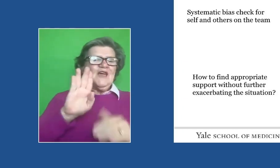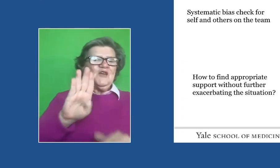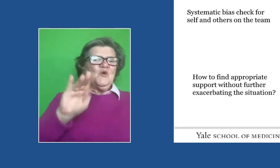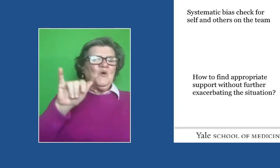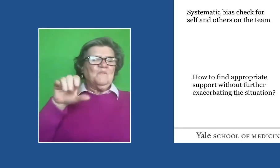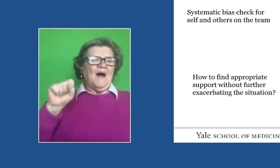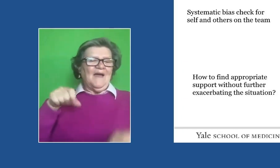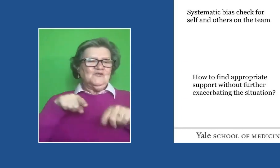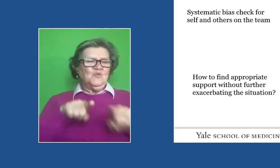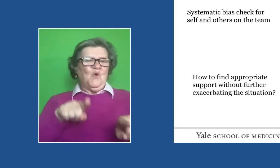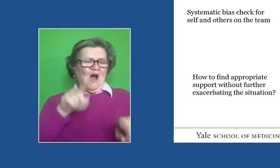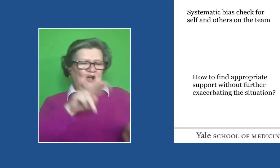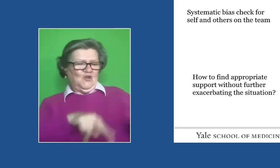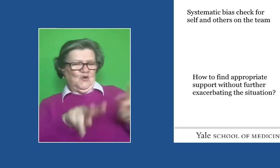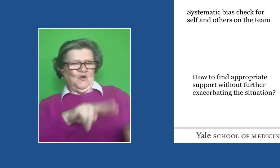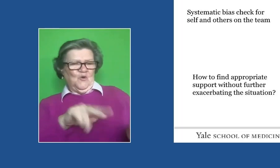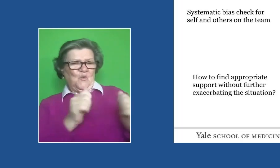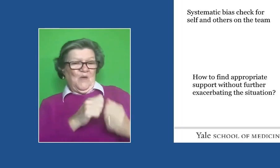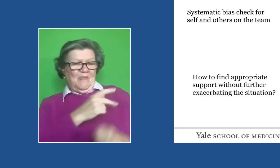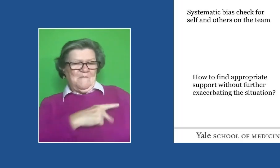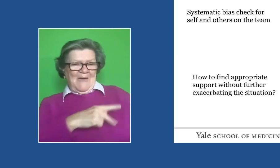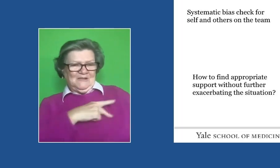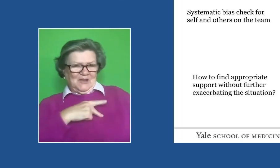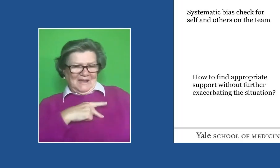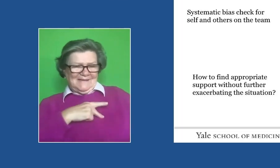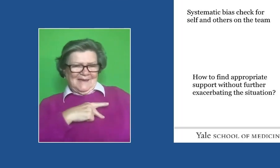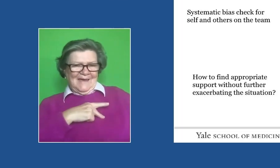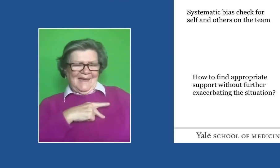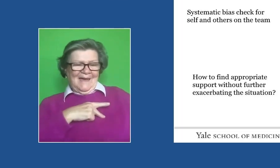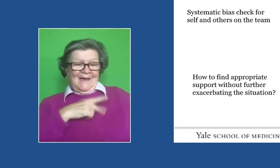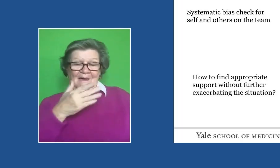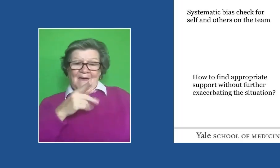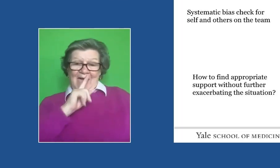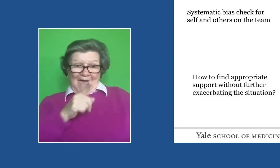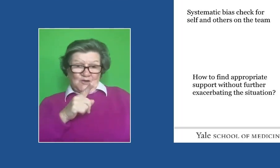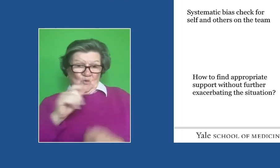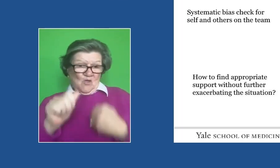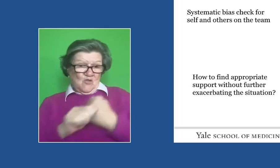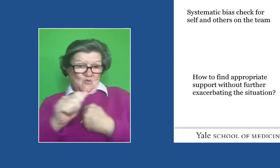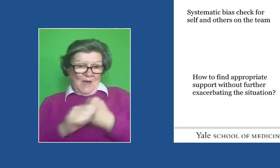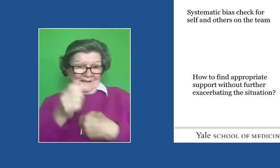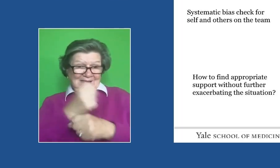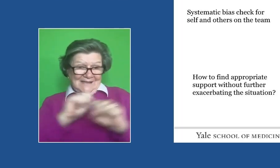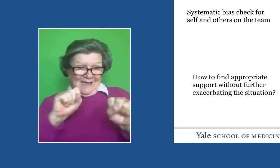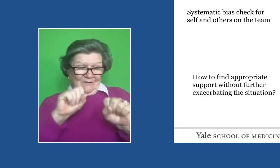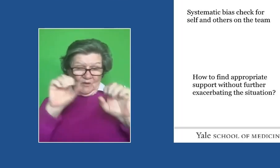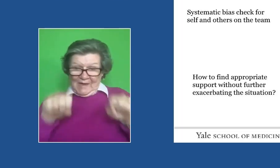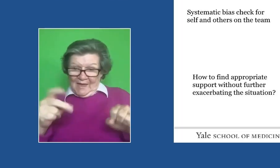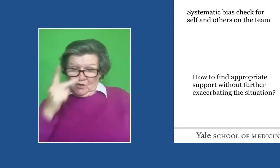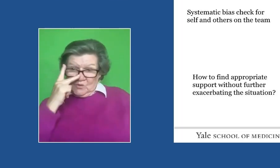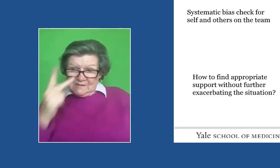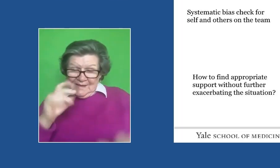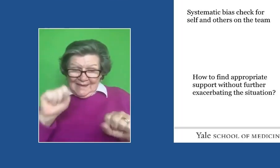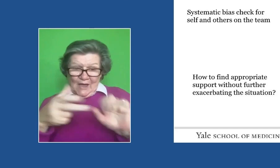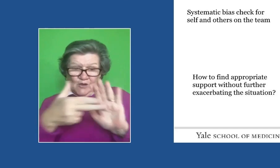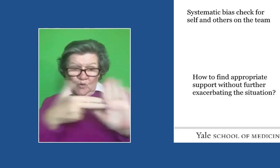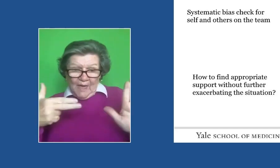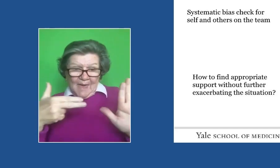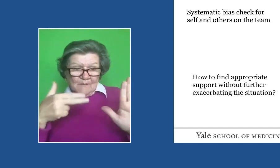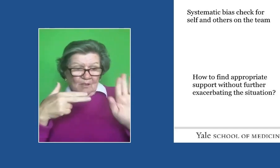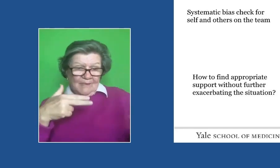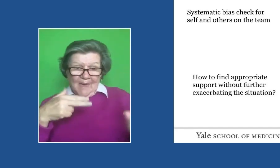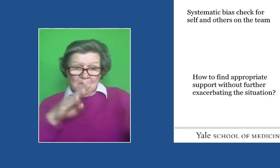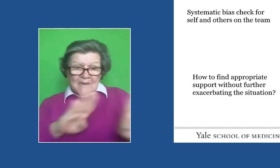managing agitation. So for example, is there an actual threat to safety? Can we quantify that? Can we actually label what the behaviors